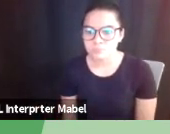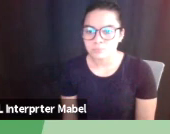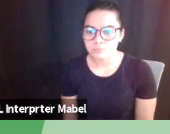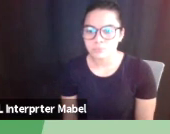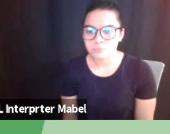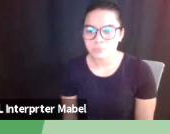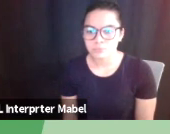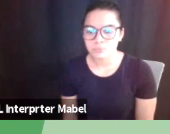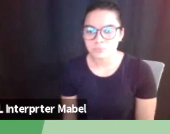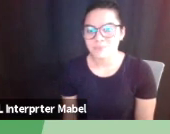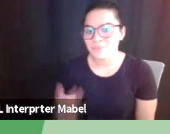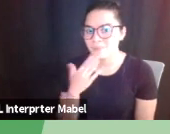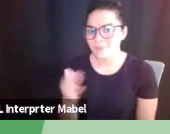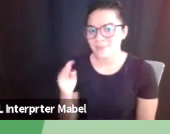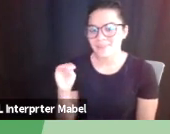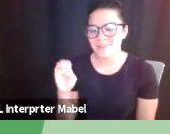Thank you, Magna.